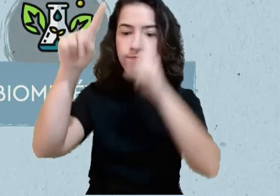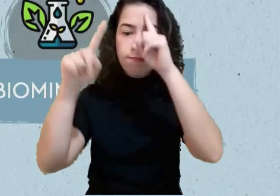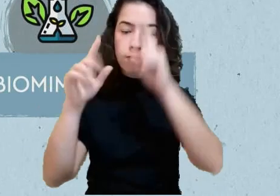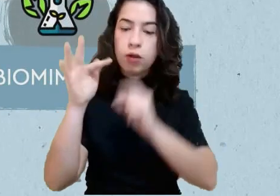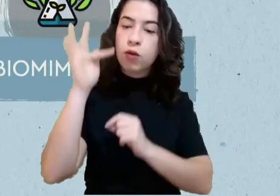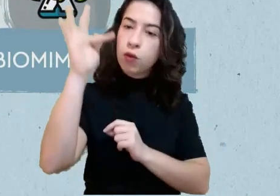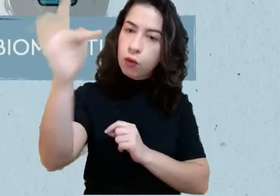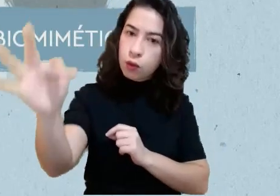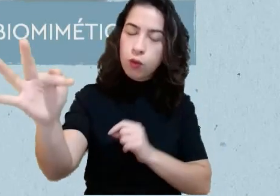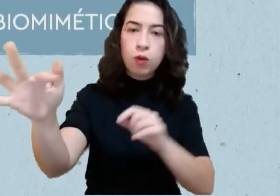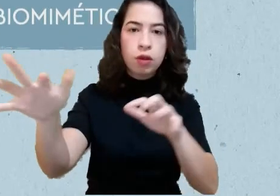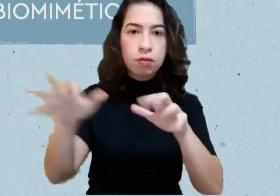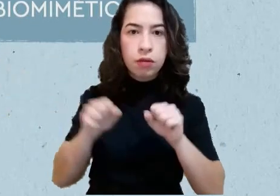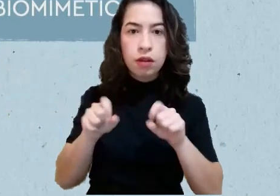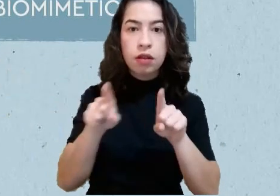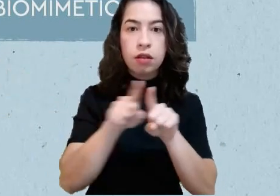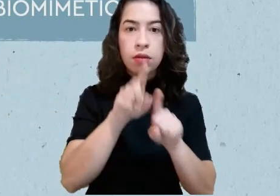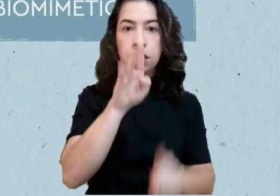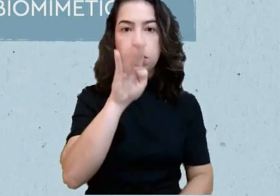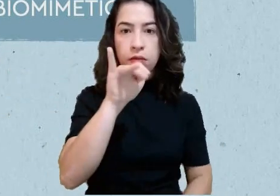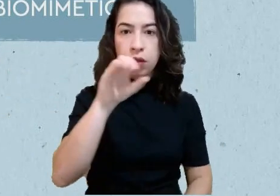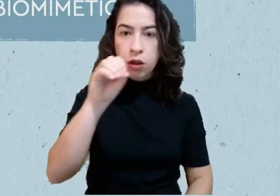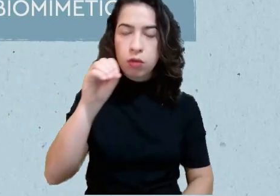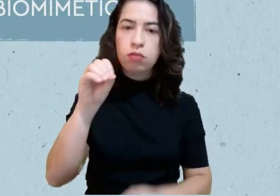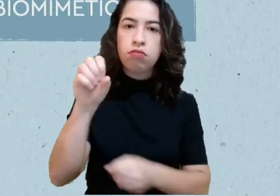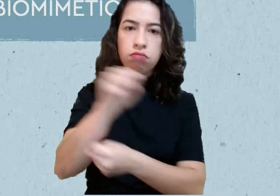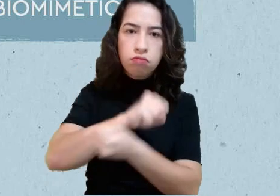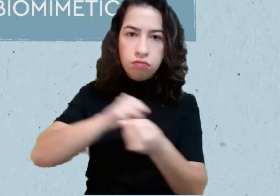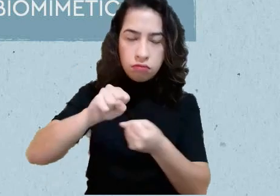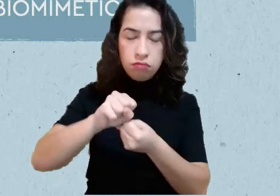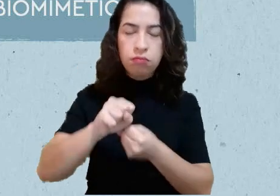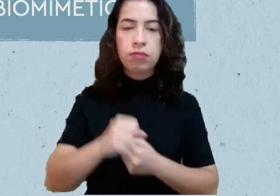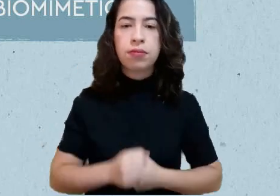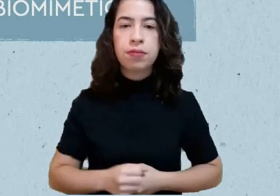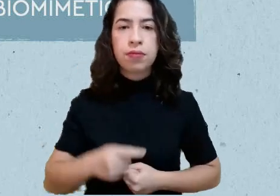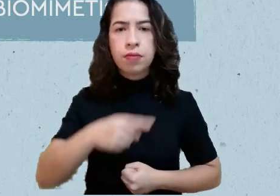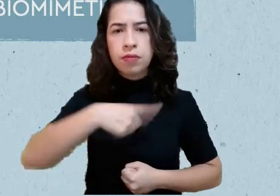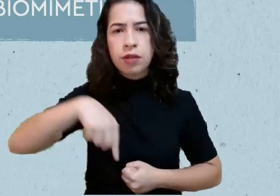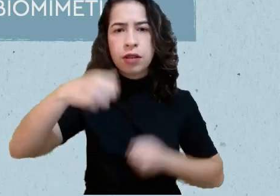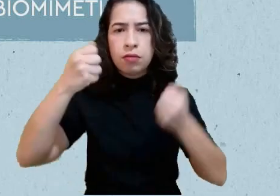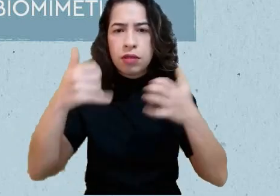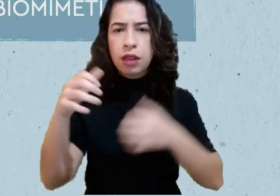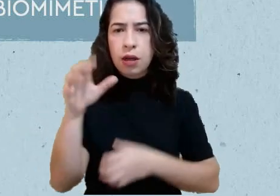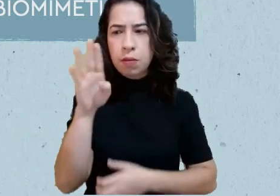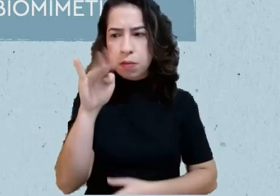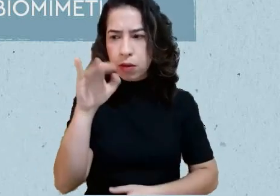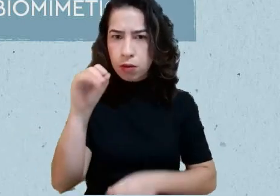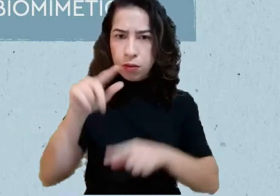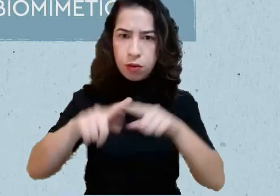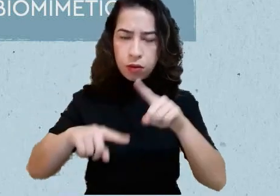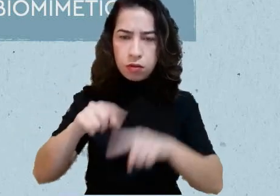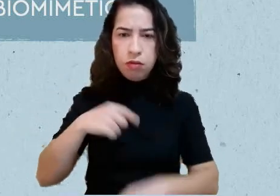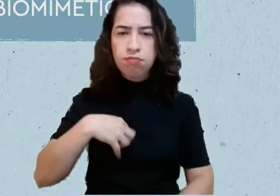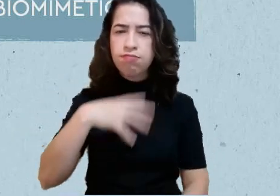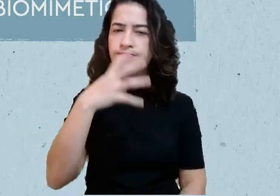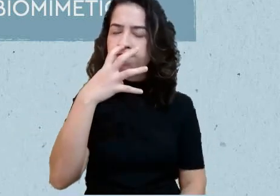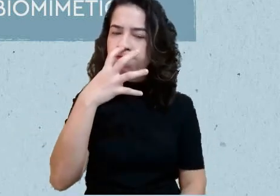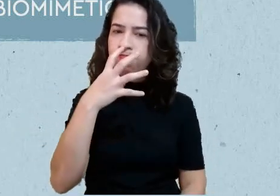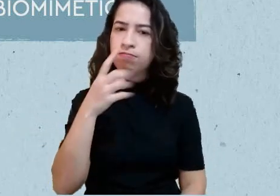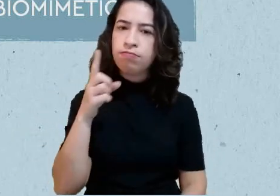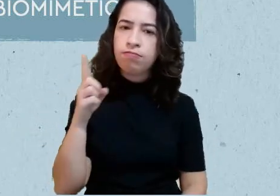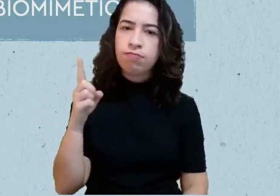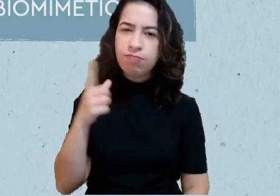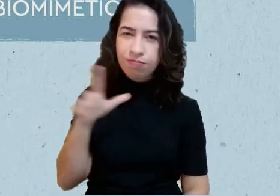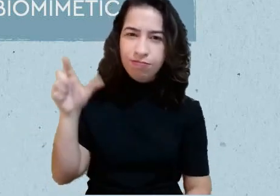impact, and also about sustainable biosolutions. When we talk about bioproducts, I think that's amazing. We